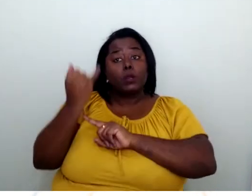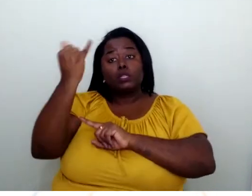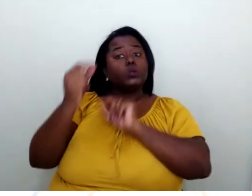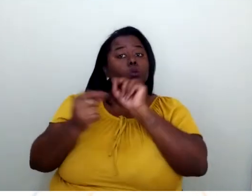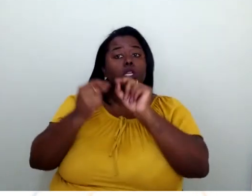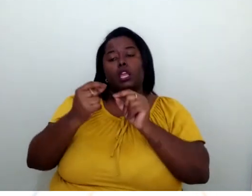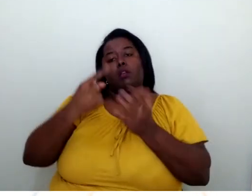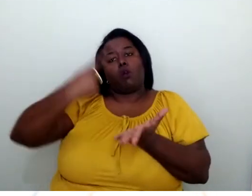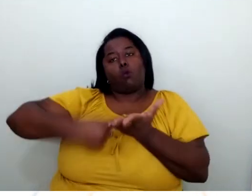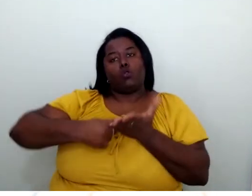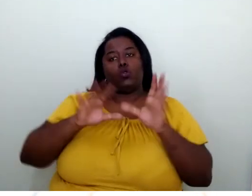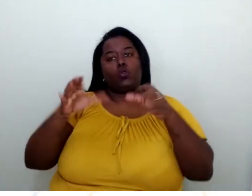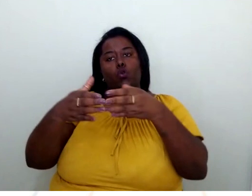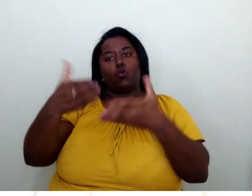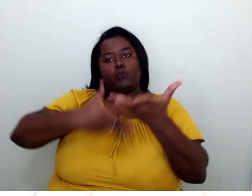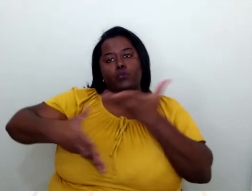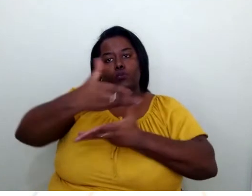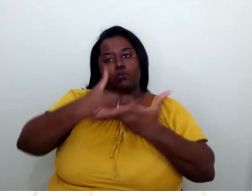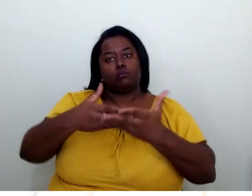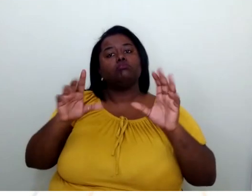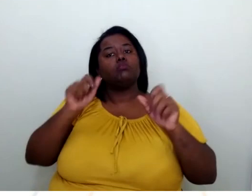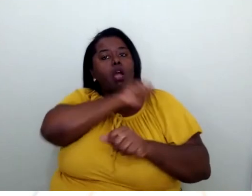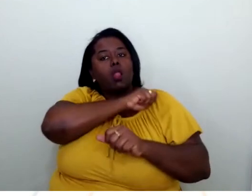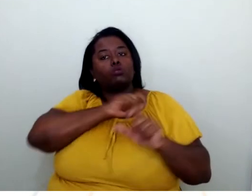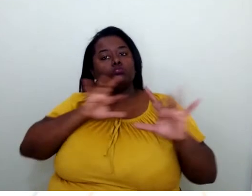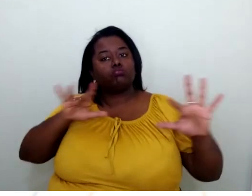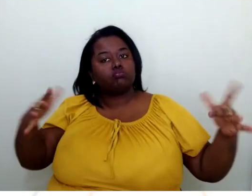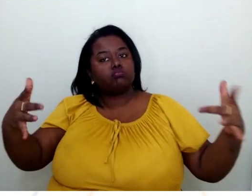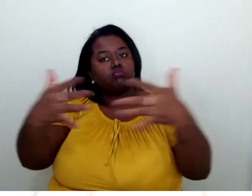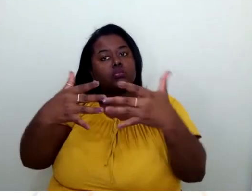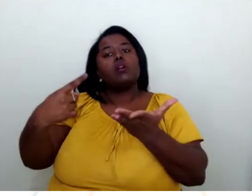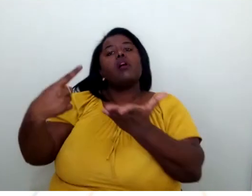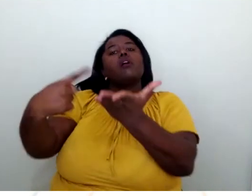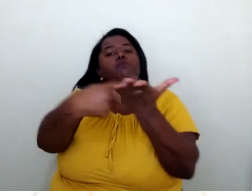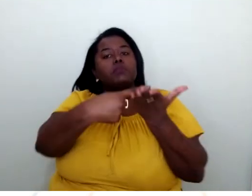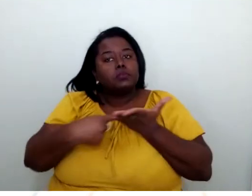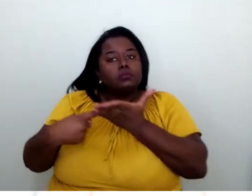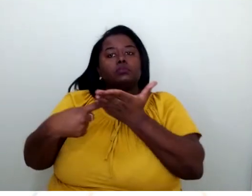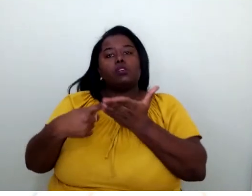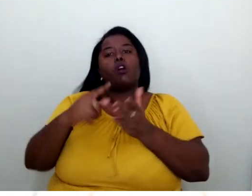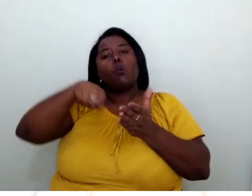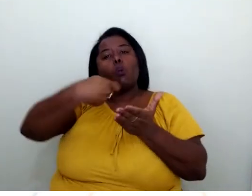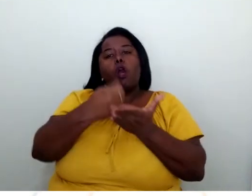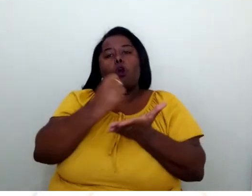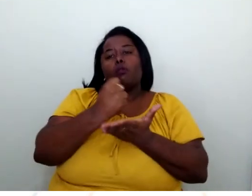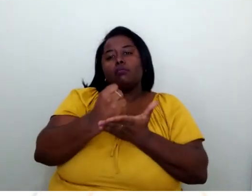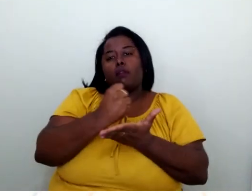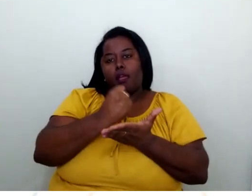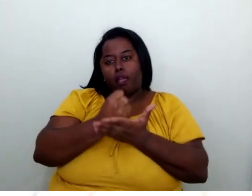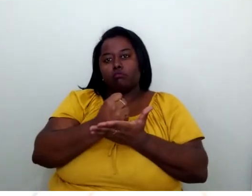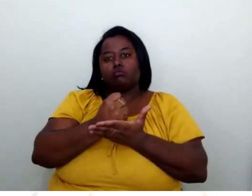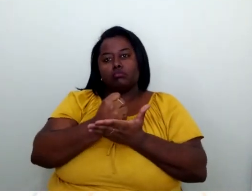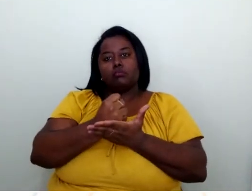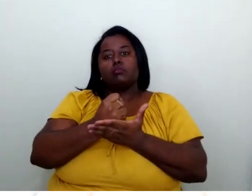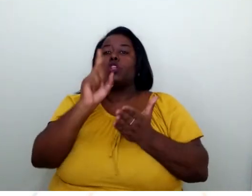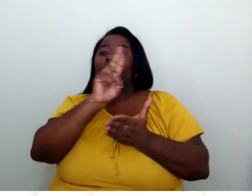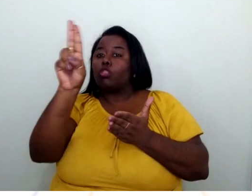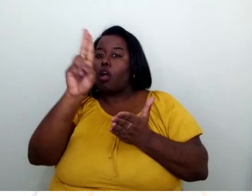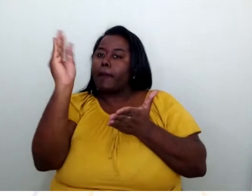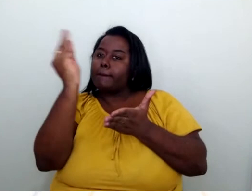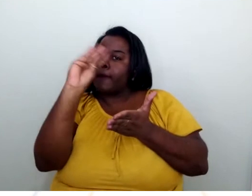the scaffolding and the support from each other so they can complete a challenging problem, a task, or an assignment that forces